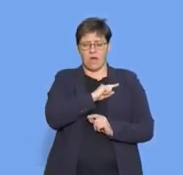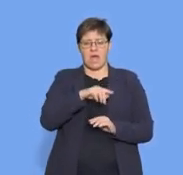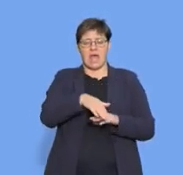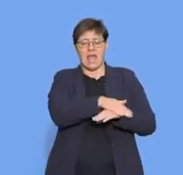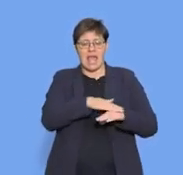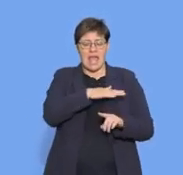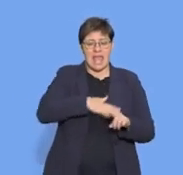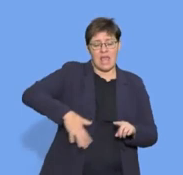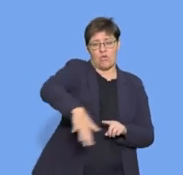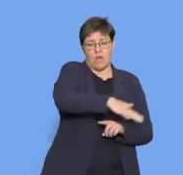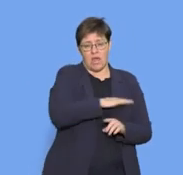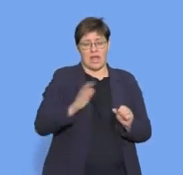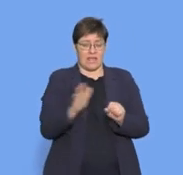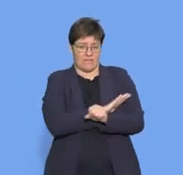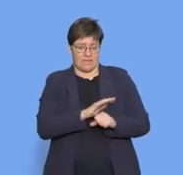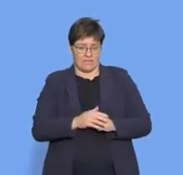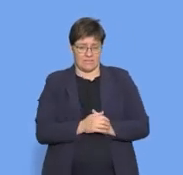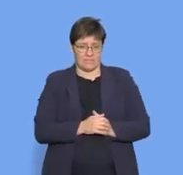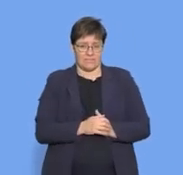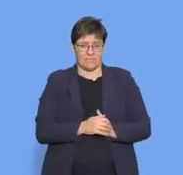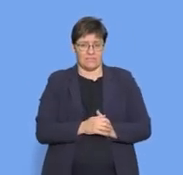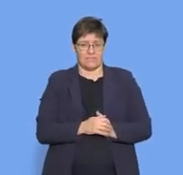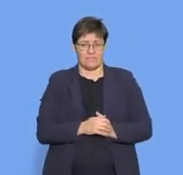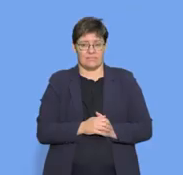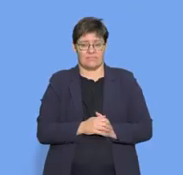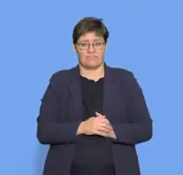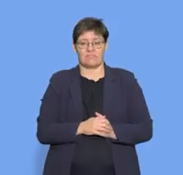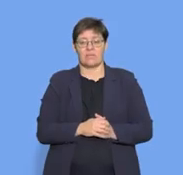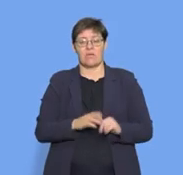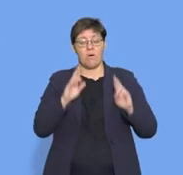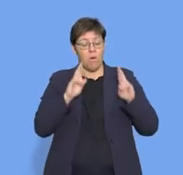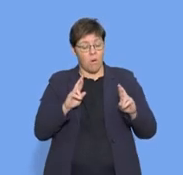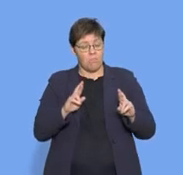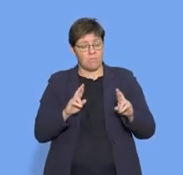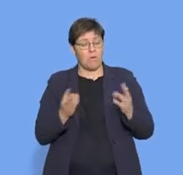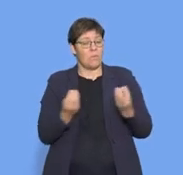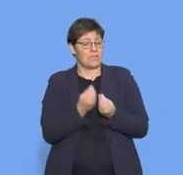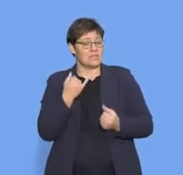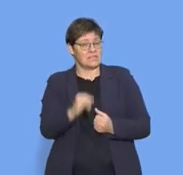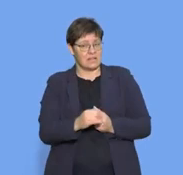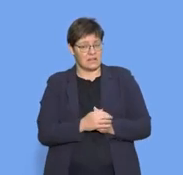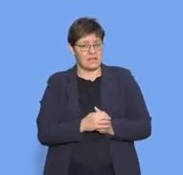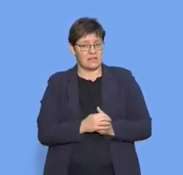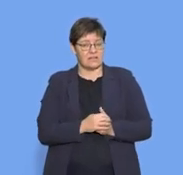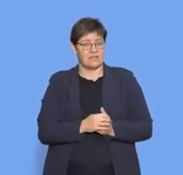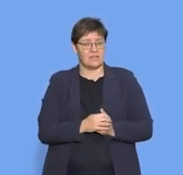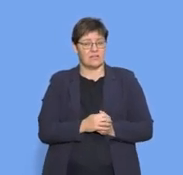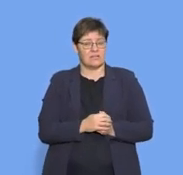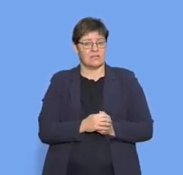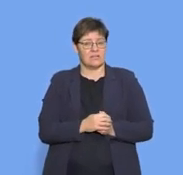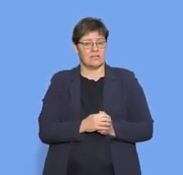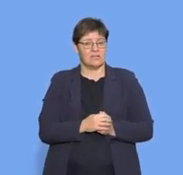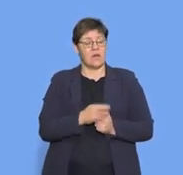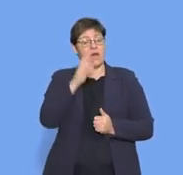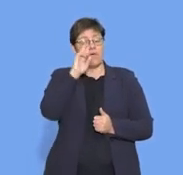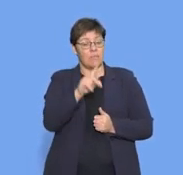an actual area that has been covered. Great, everyone. I hope that you're still with me and what I've done that makes